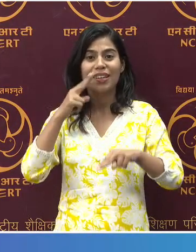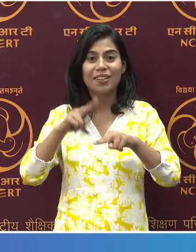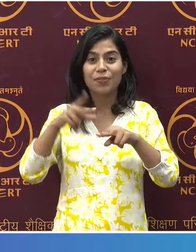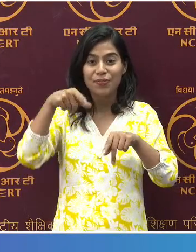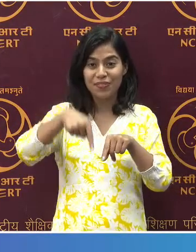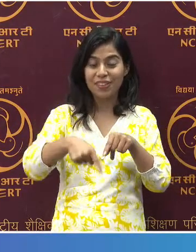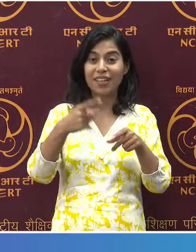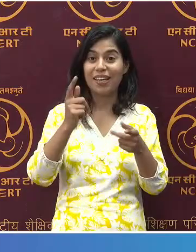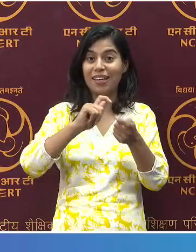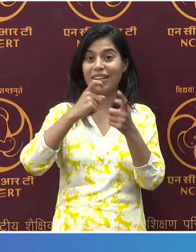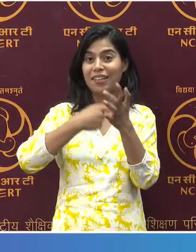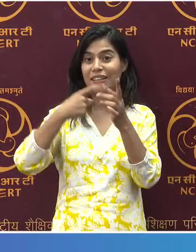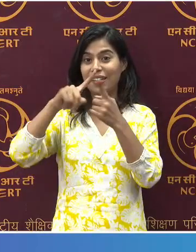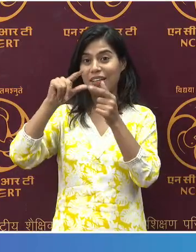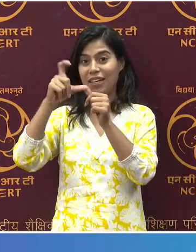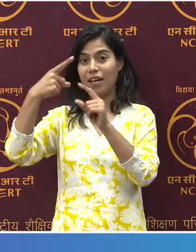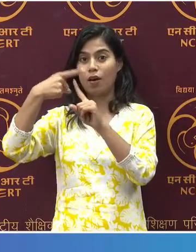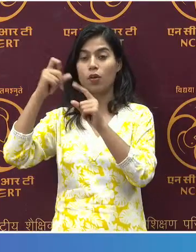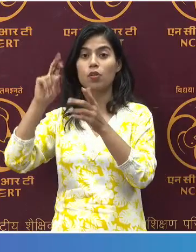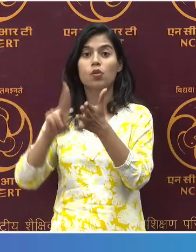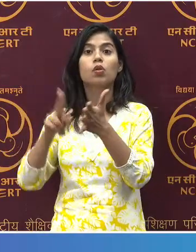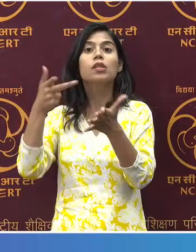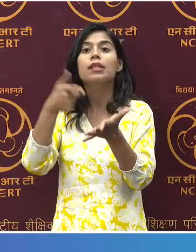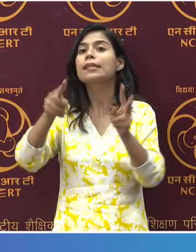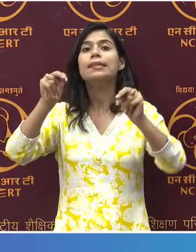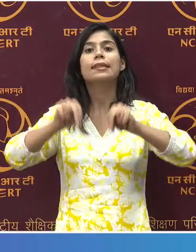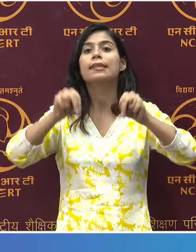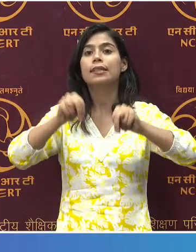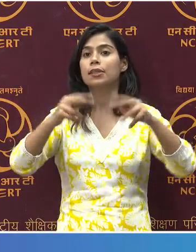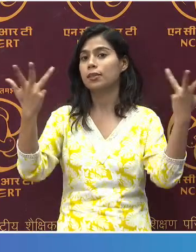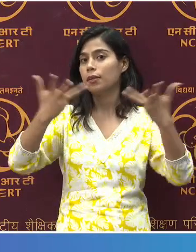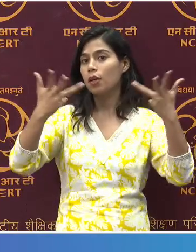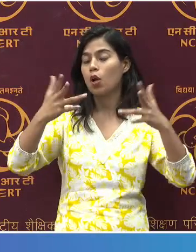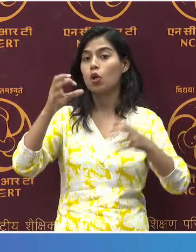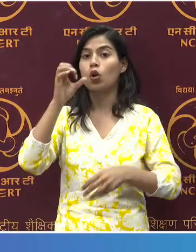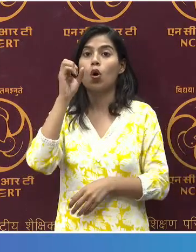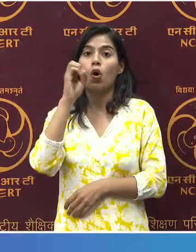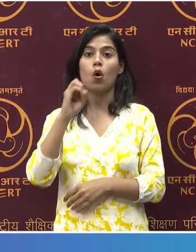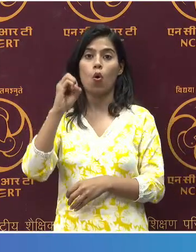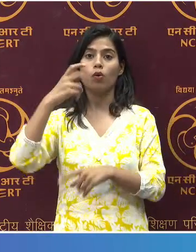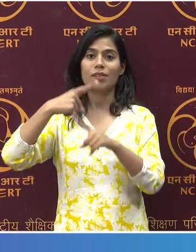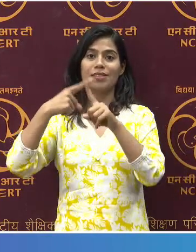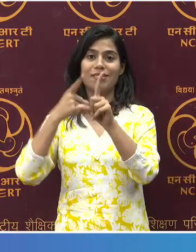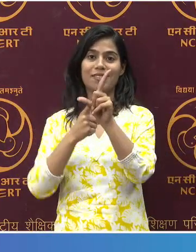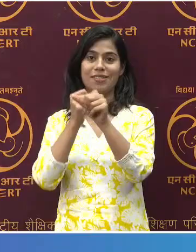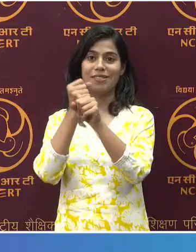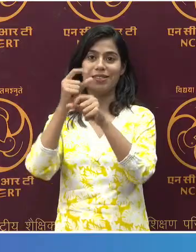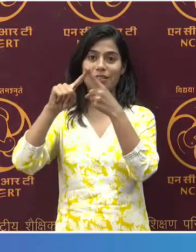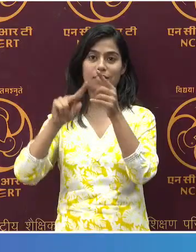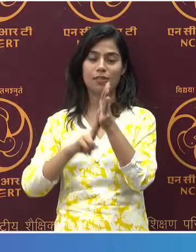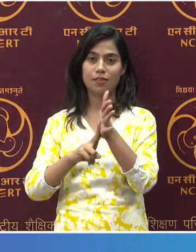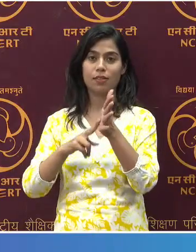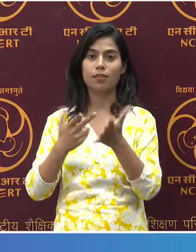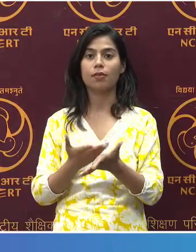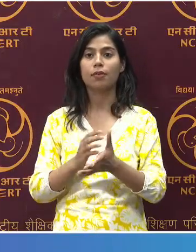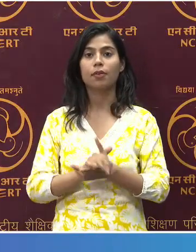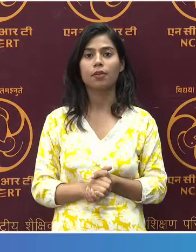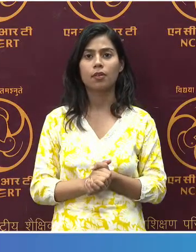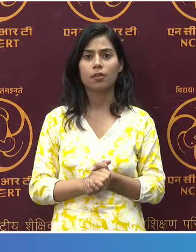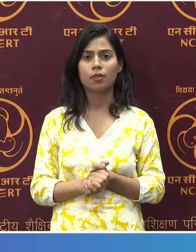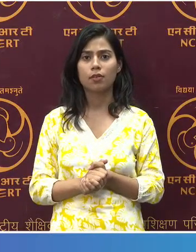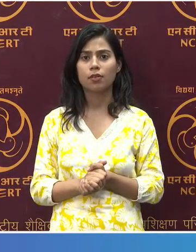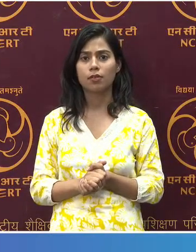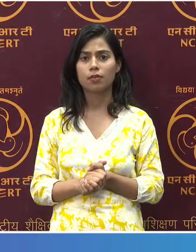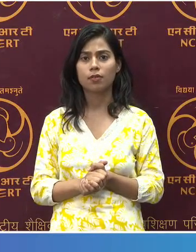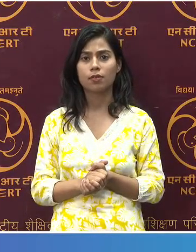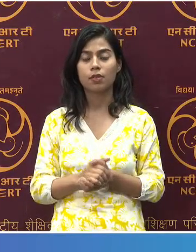place, definitely there is a need of oxygen. Okay. If oxygen is not there, then any kind of combustion will not occur. Oxygen, because it